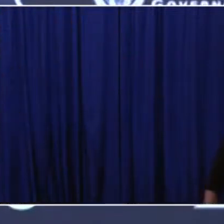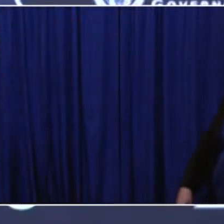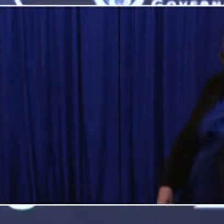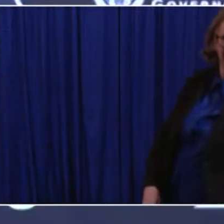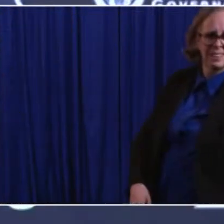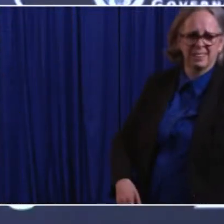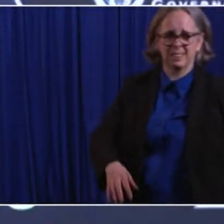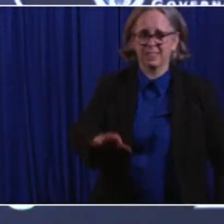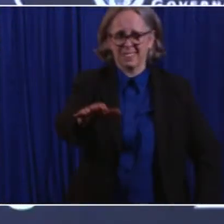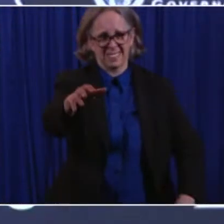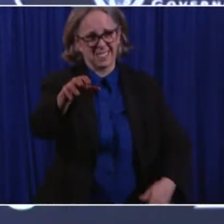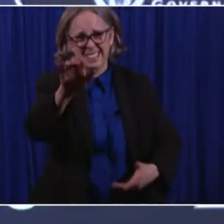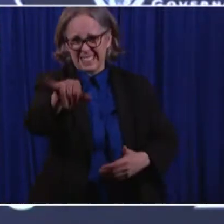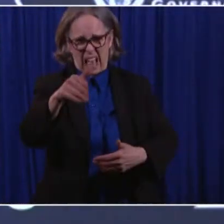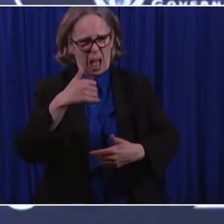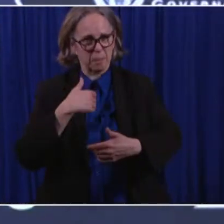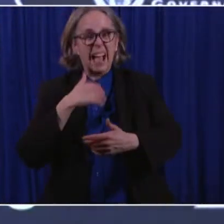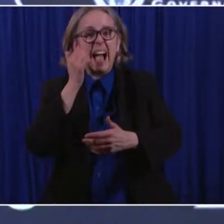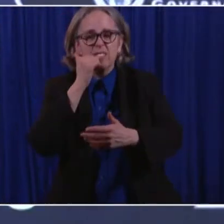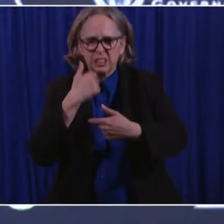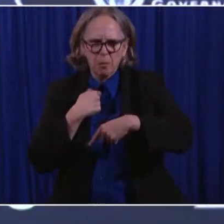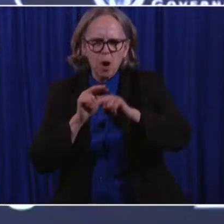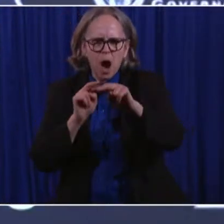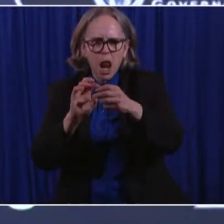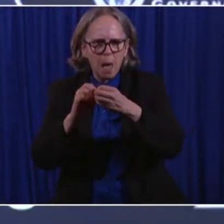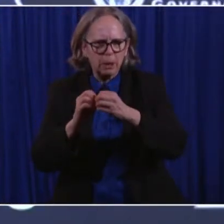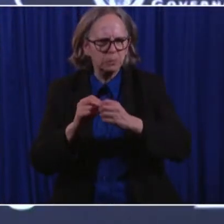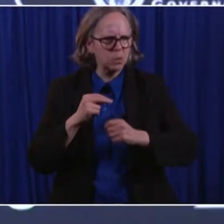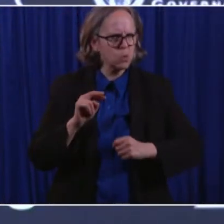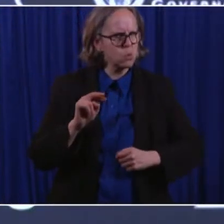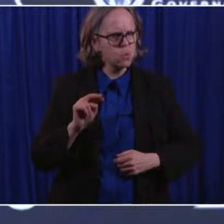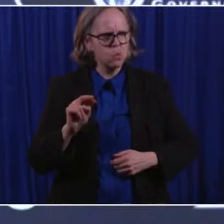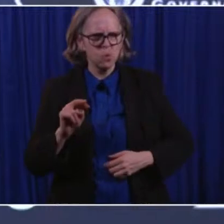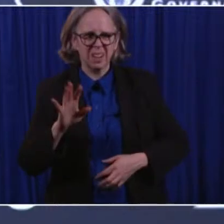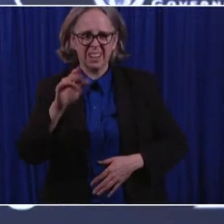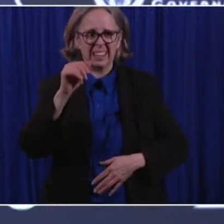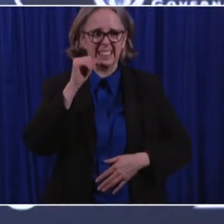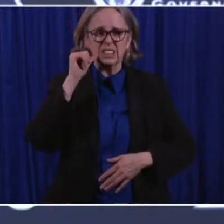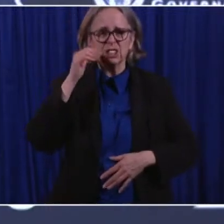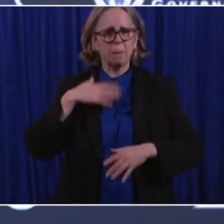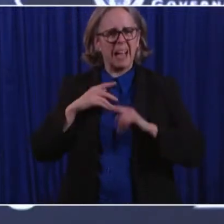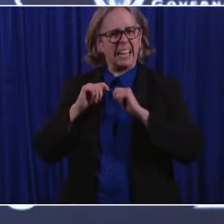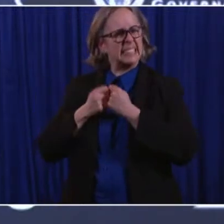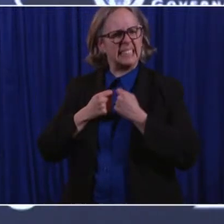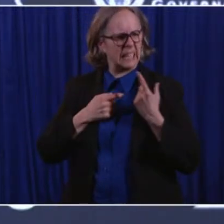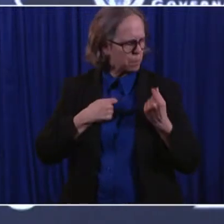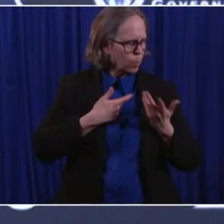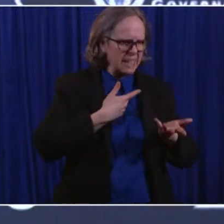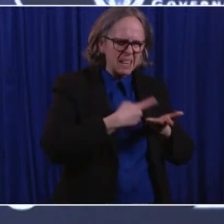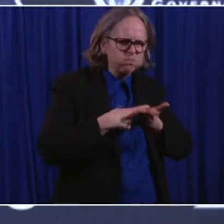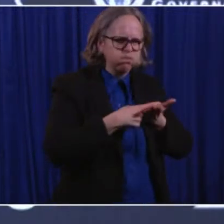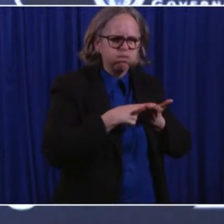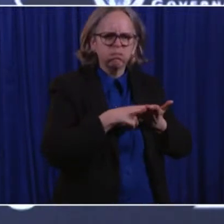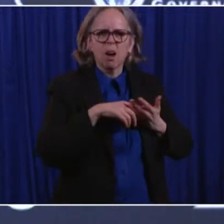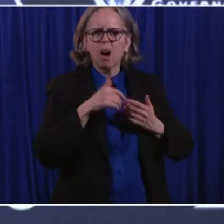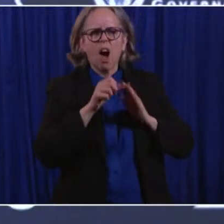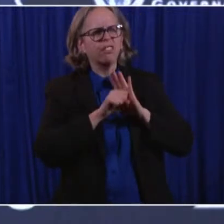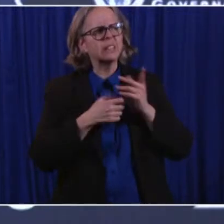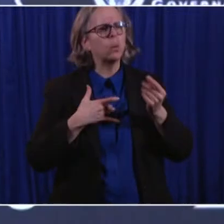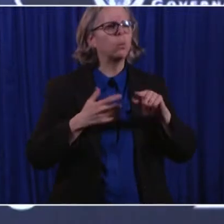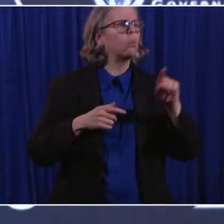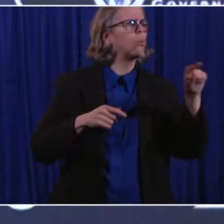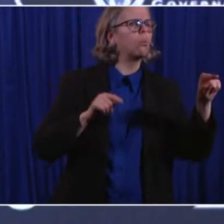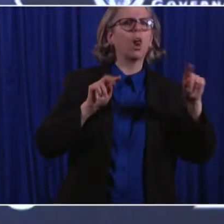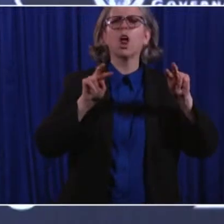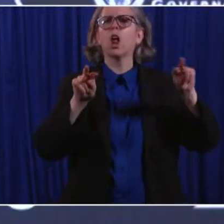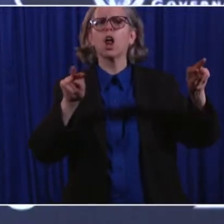night, this morning about it. And, I'm worried about what's going on in other states. When you see something happening in Michigan, you get worried. You see something